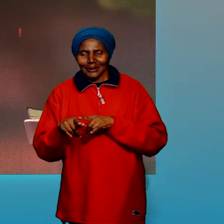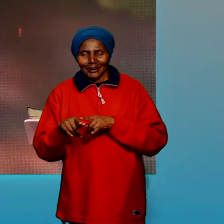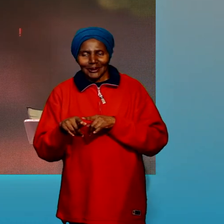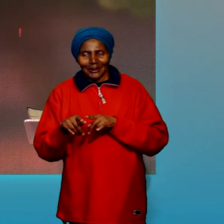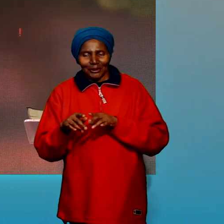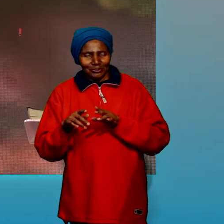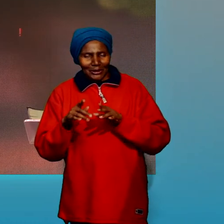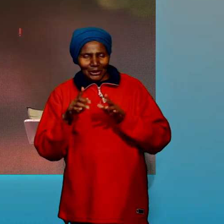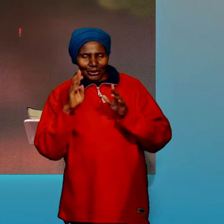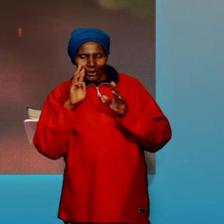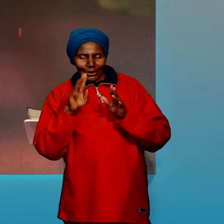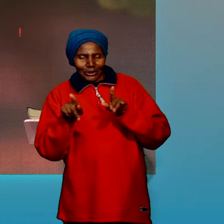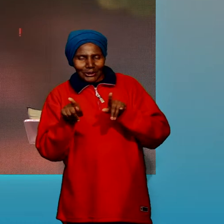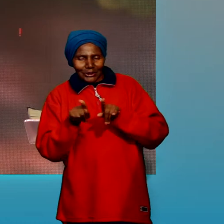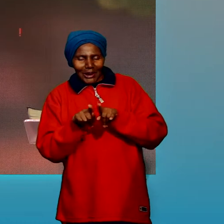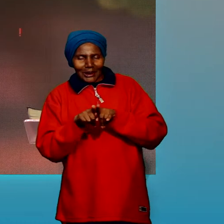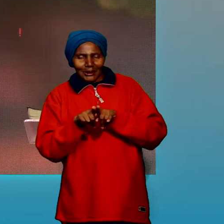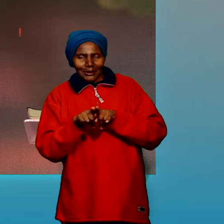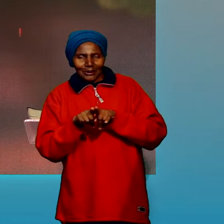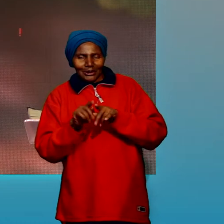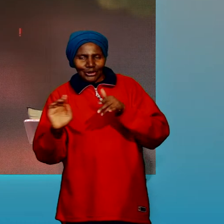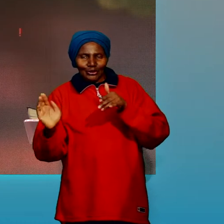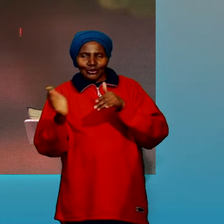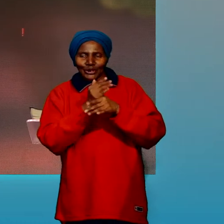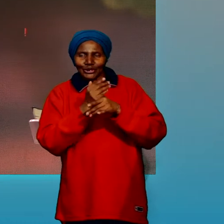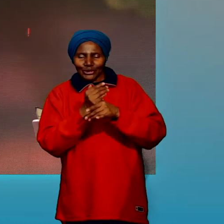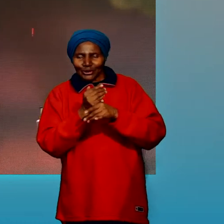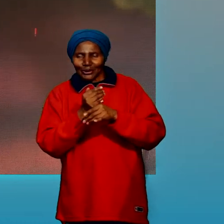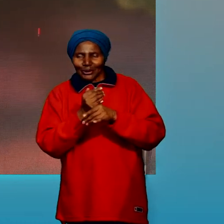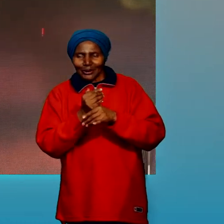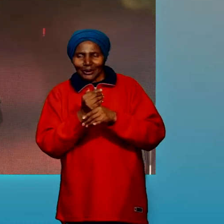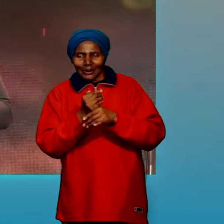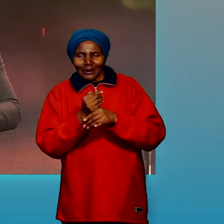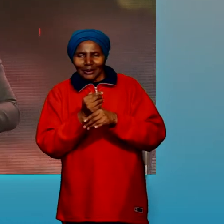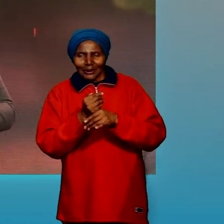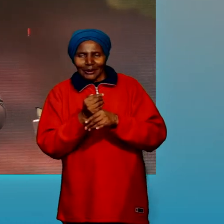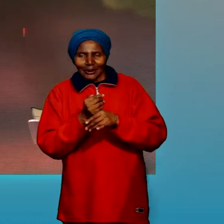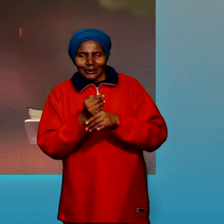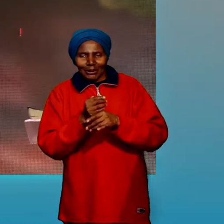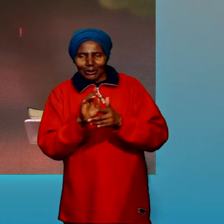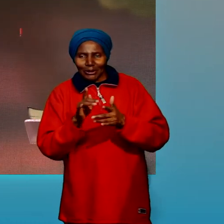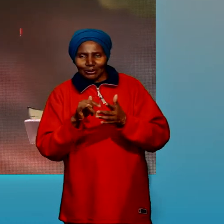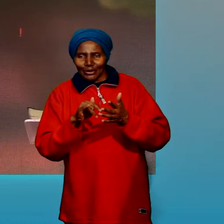to become most like the original, and the original is Jesus.